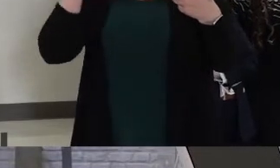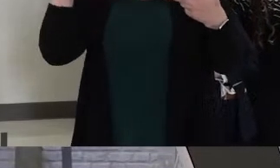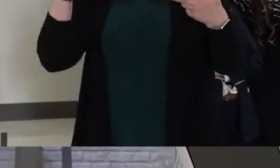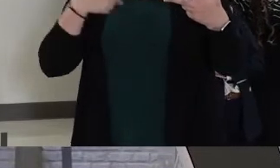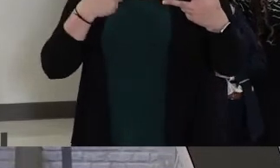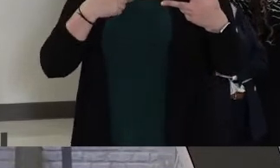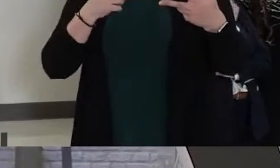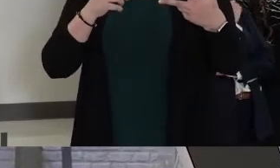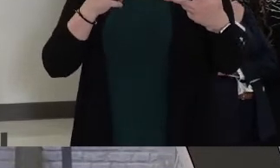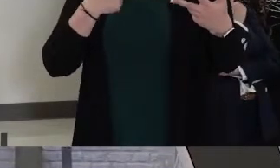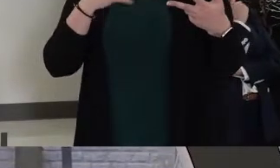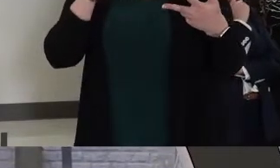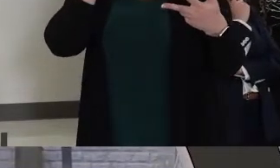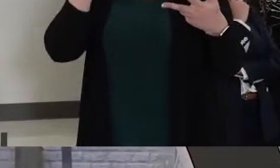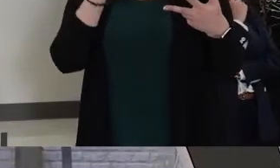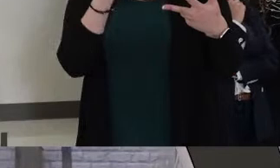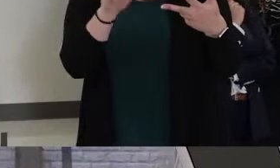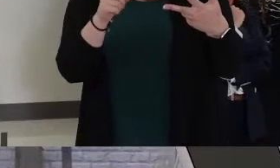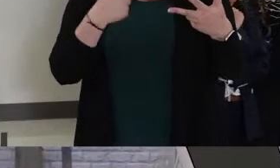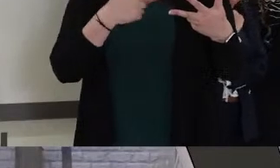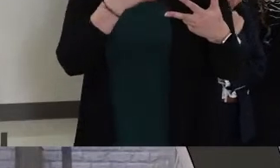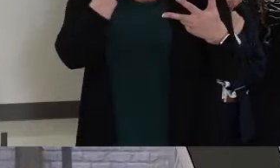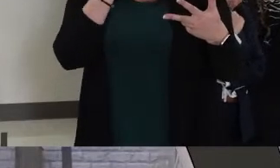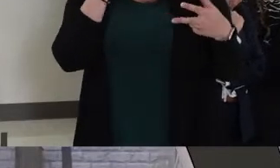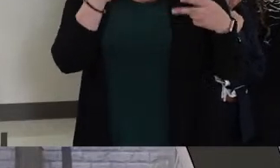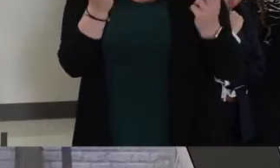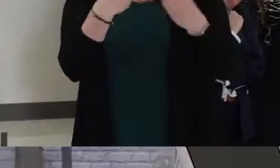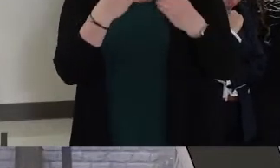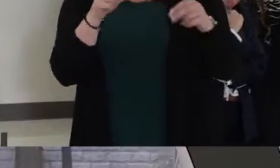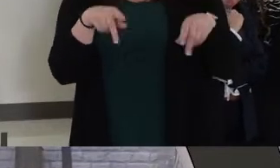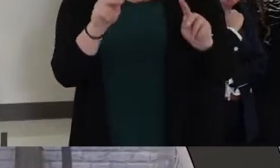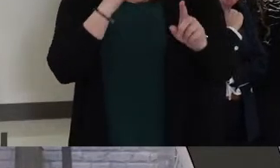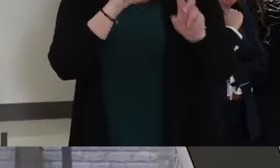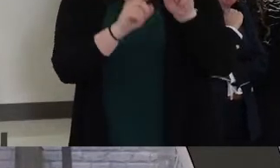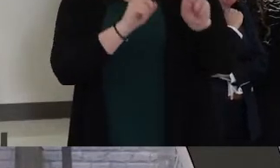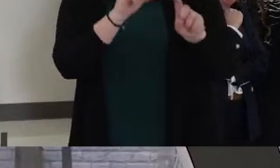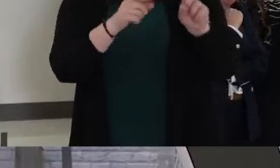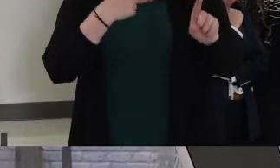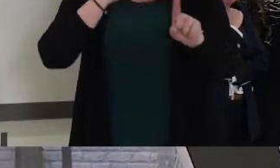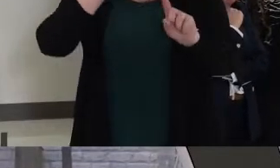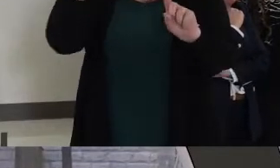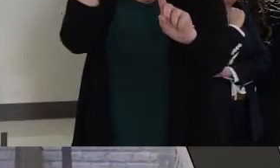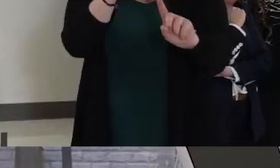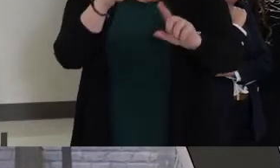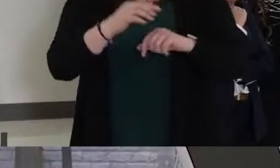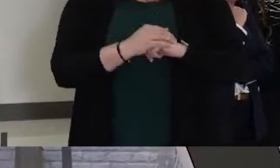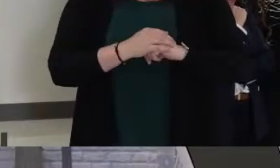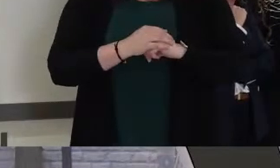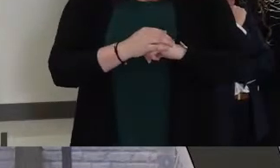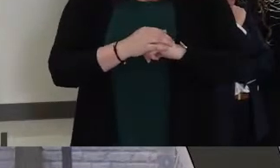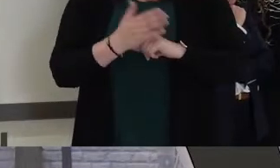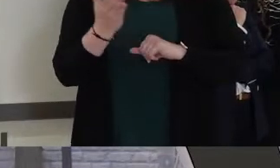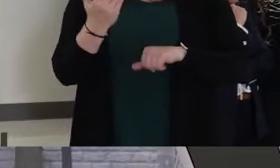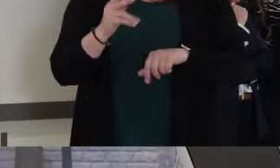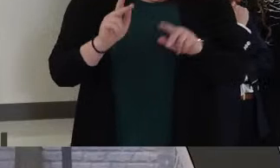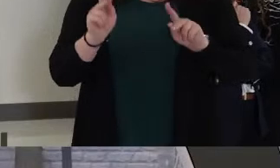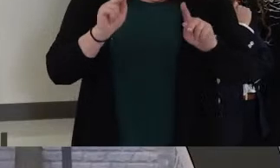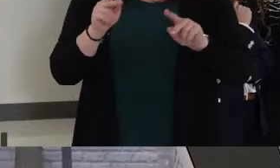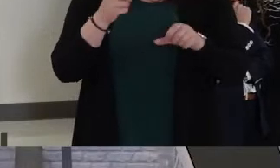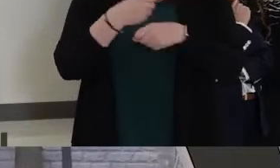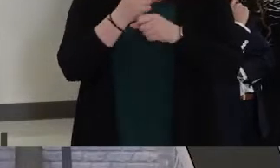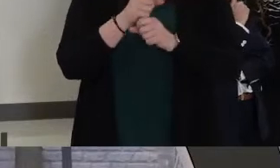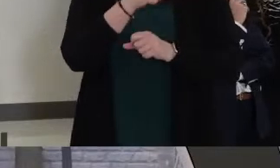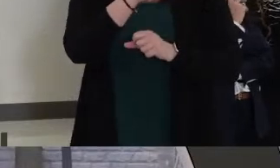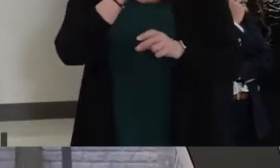3 parts. But thank you for being here, and thank you for allowing us the opportunity to ask questions. And mine is sort of to the point that the last speaker was making, but just you